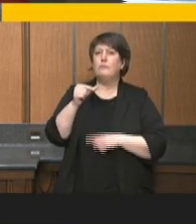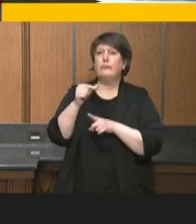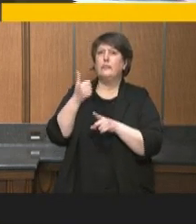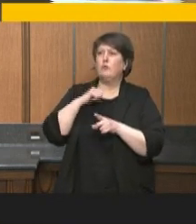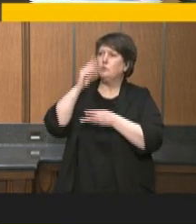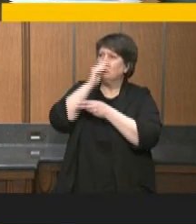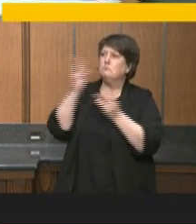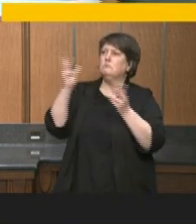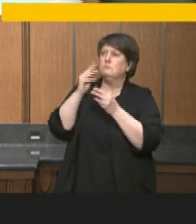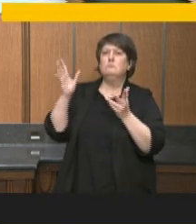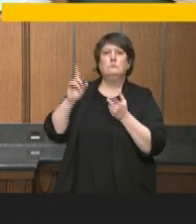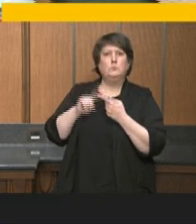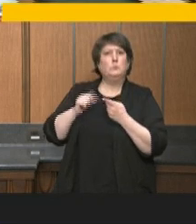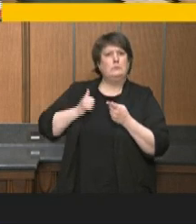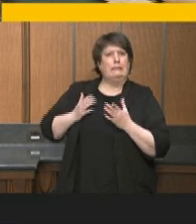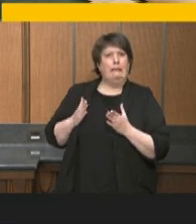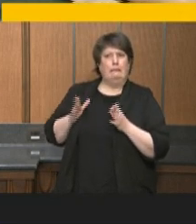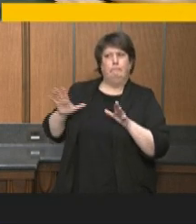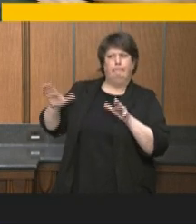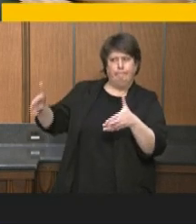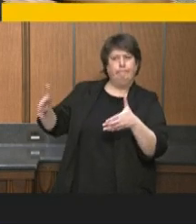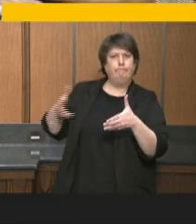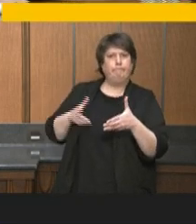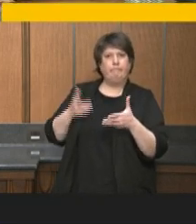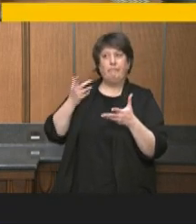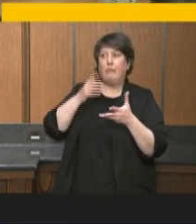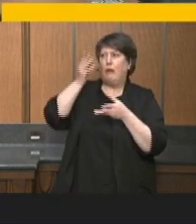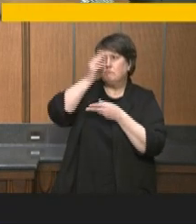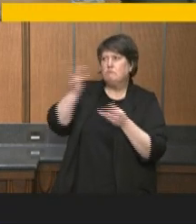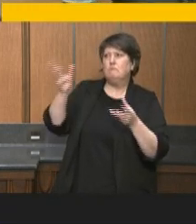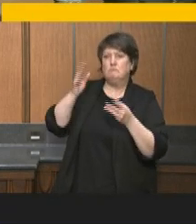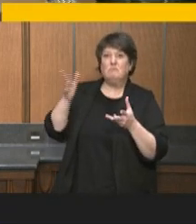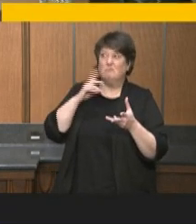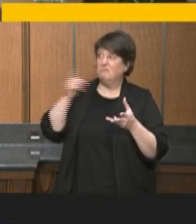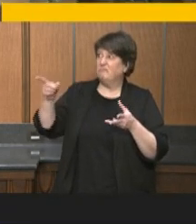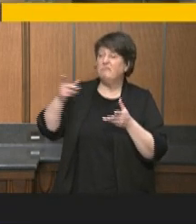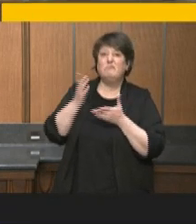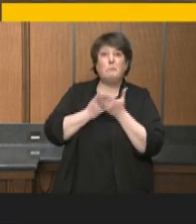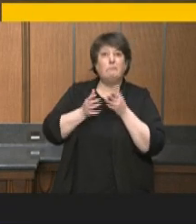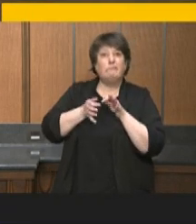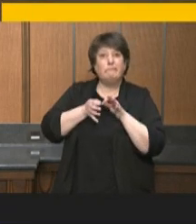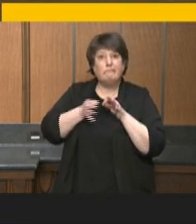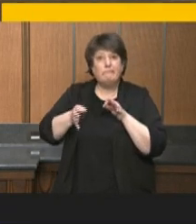crisis. Obviously, press conferences have been late. In some cases, details about